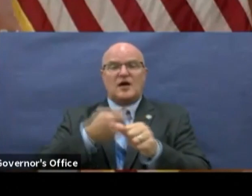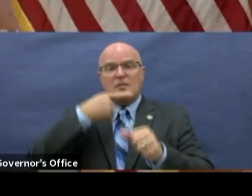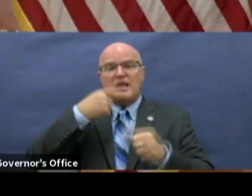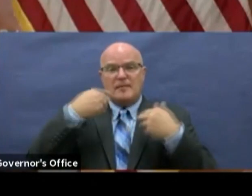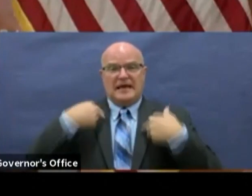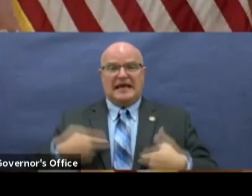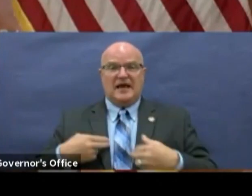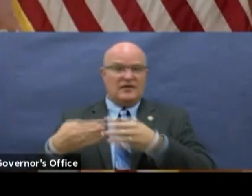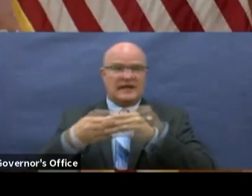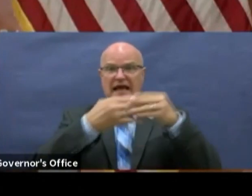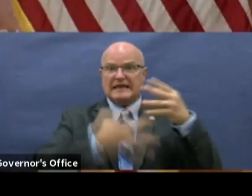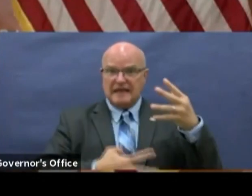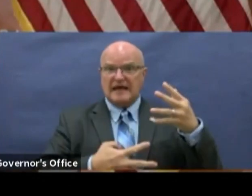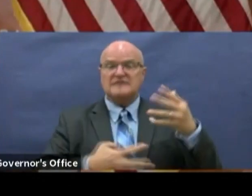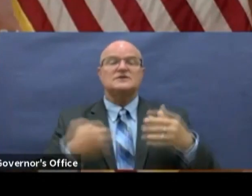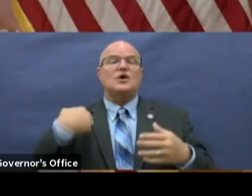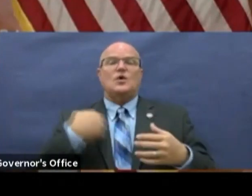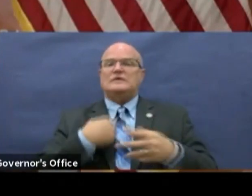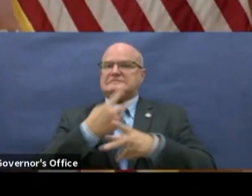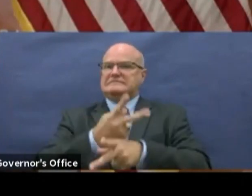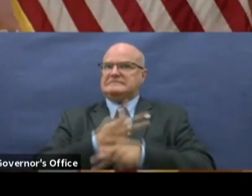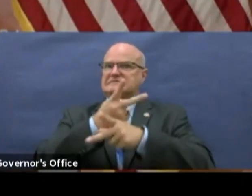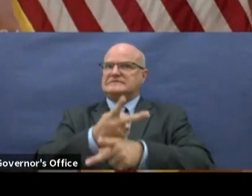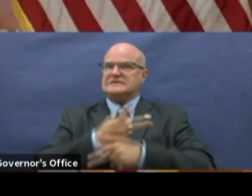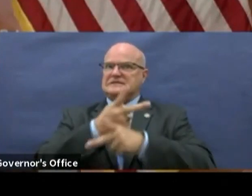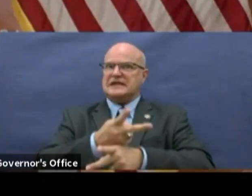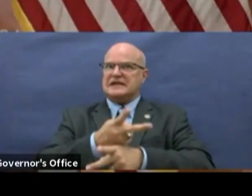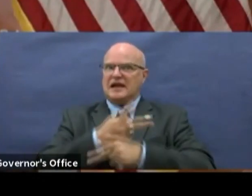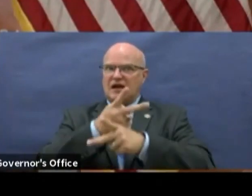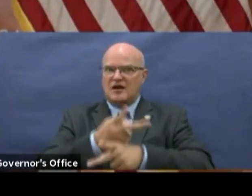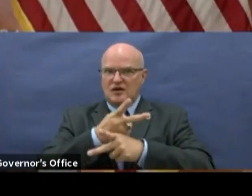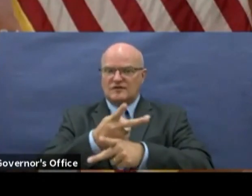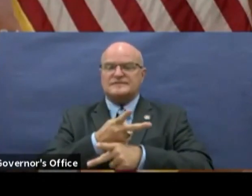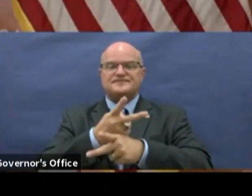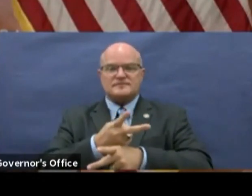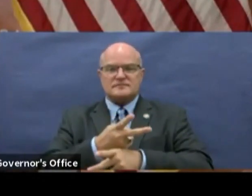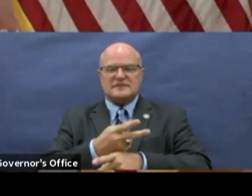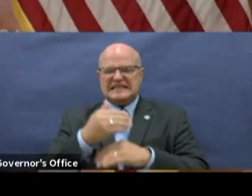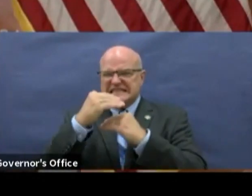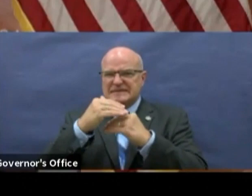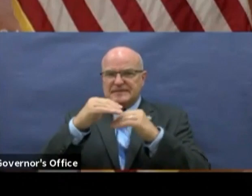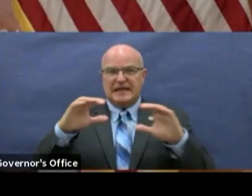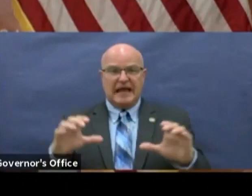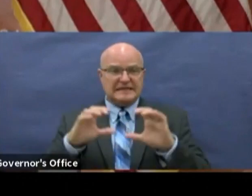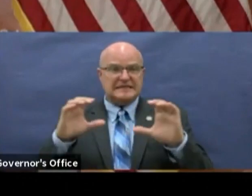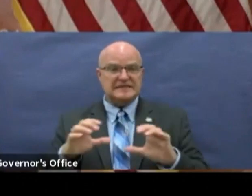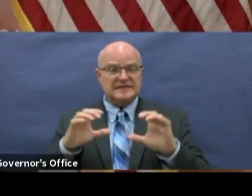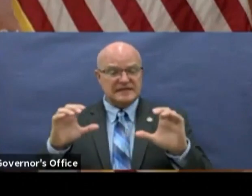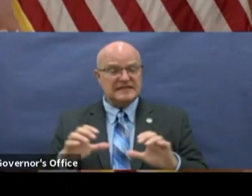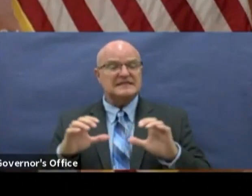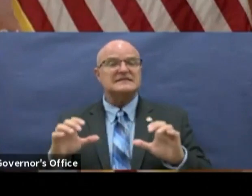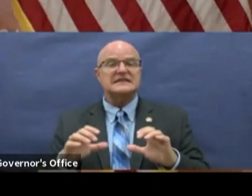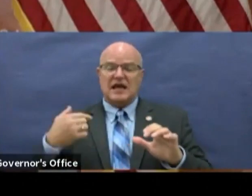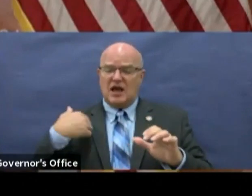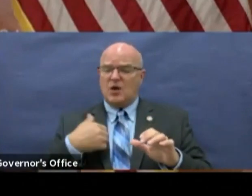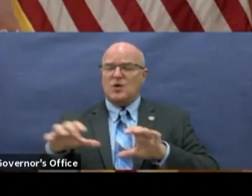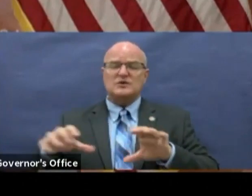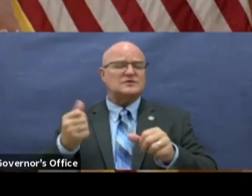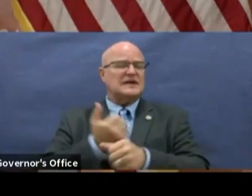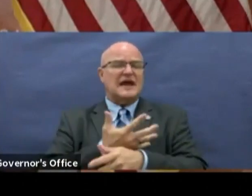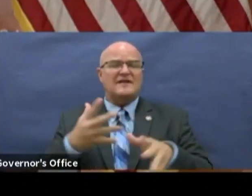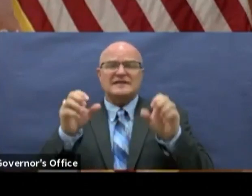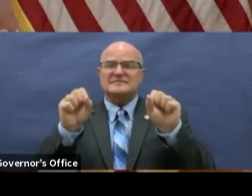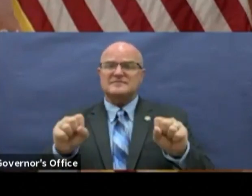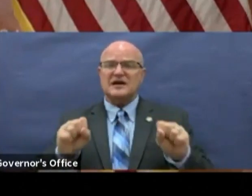health guidelines. We're being careful. We're limiting our activities. And we're doing everything that